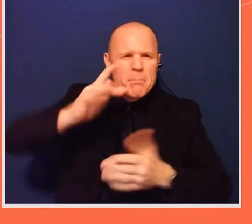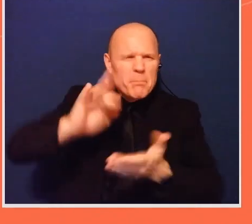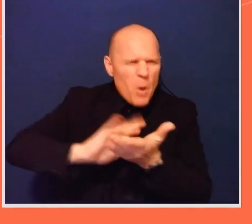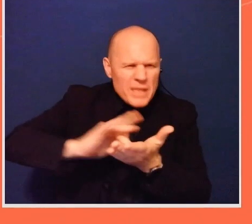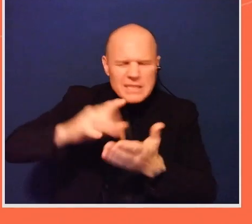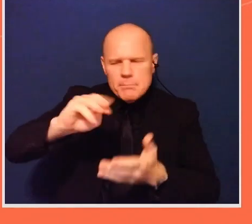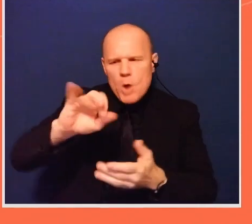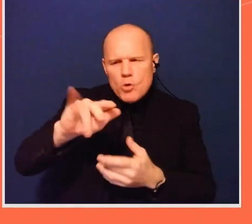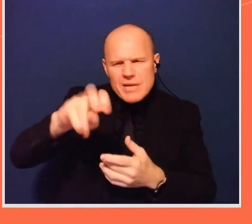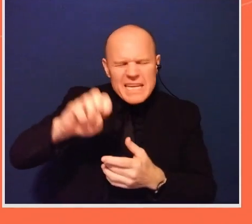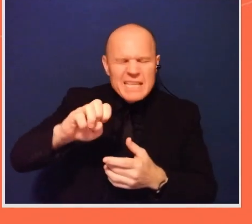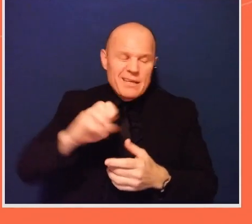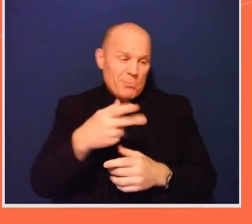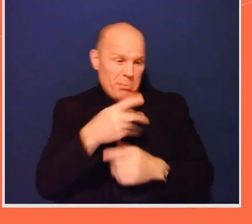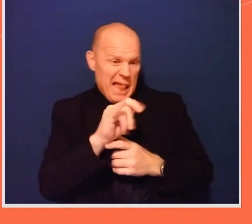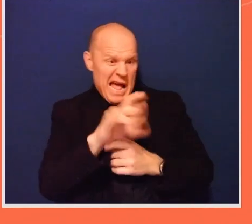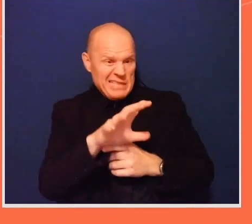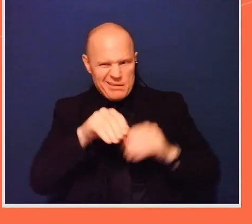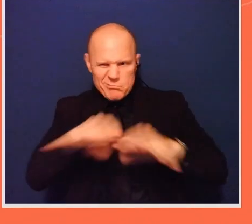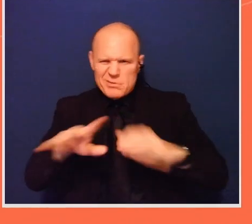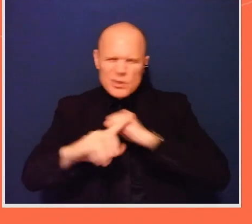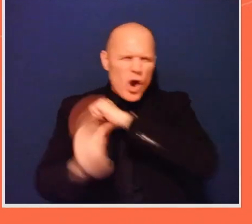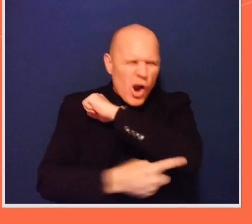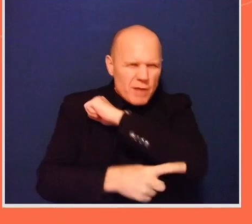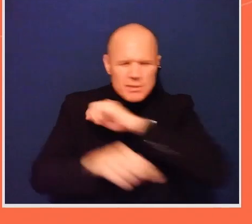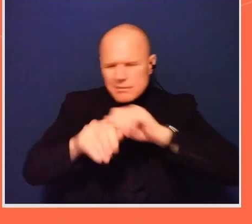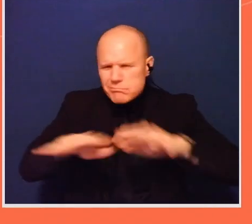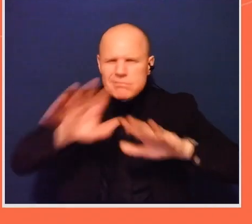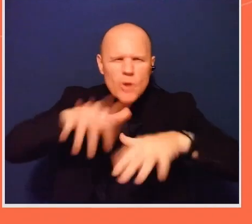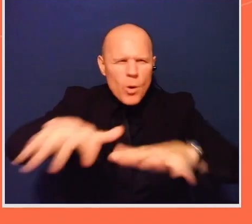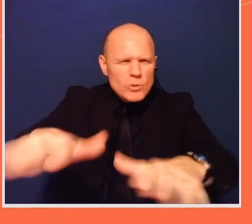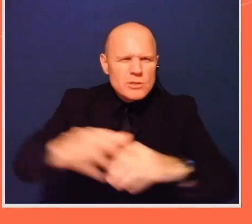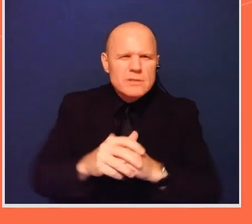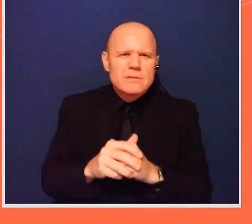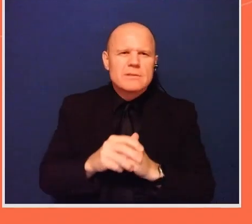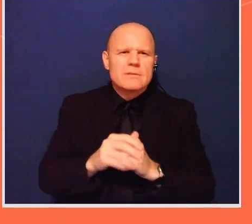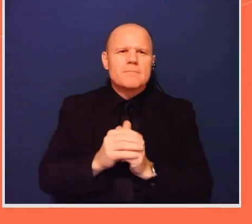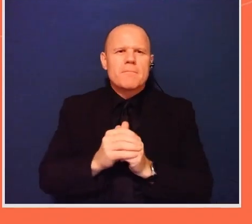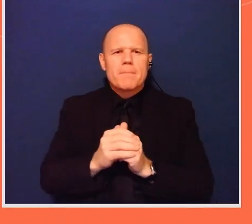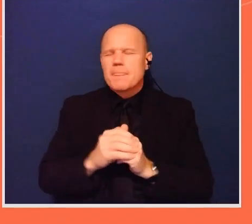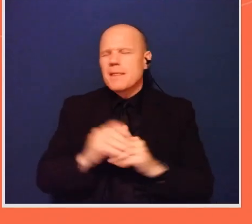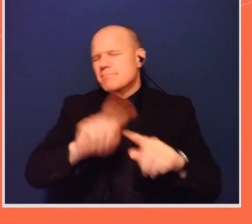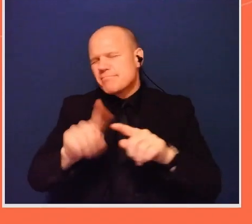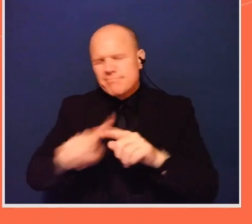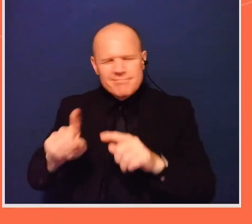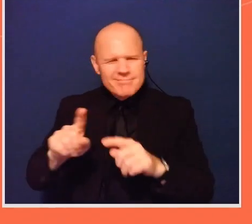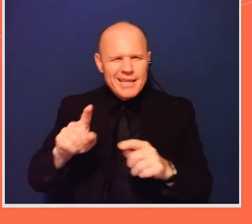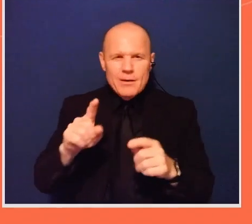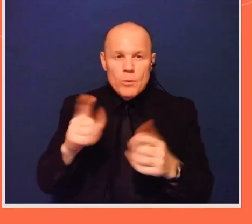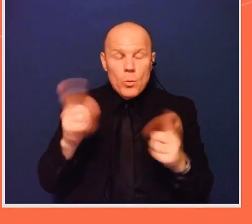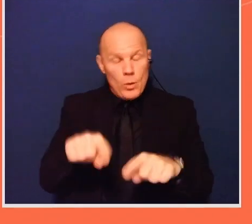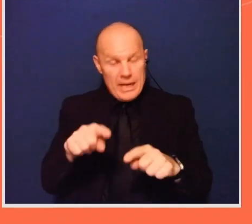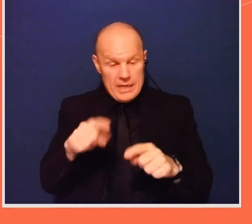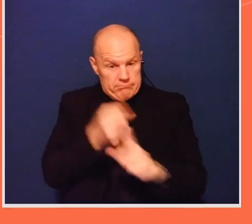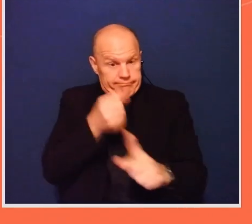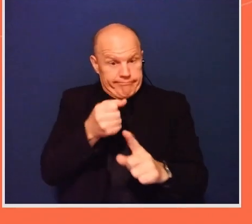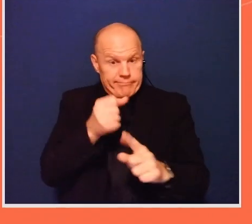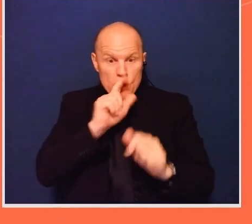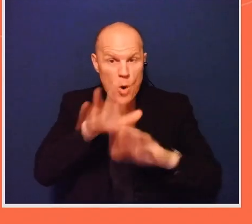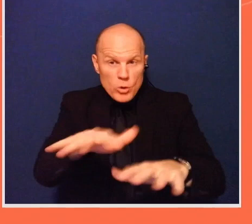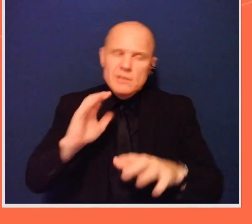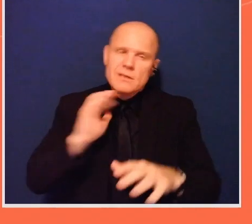People who are pursuing the path, frankly, of giving in to the status quo, taking the path of least